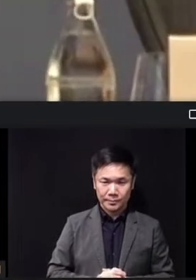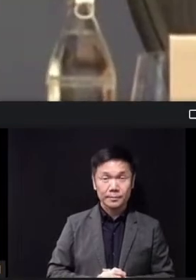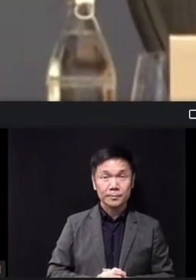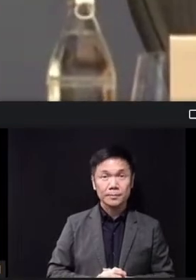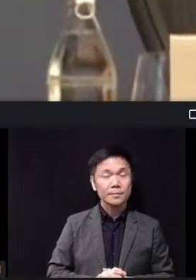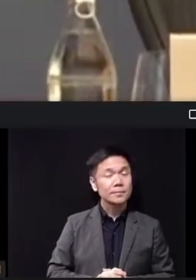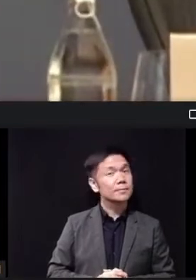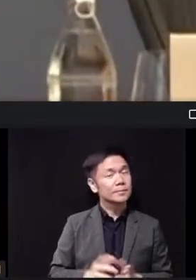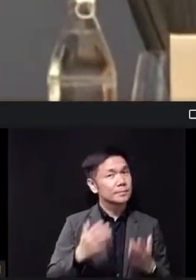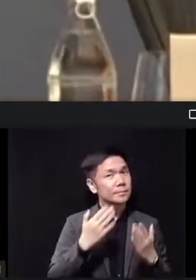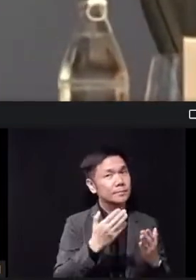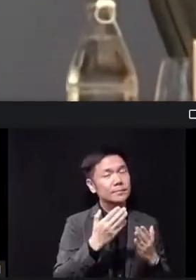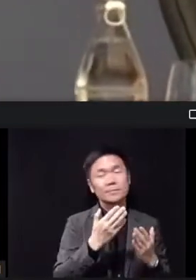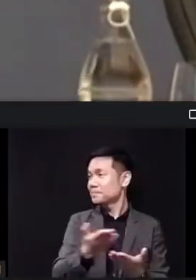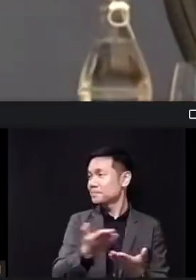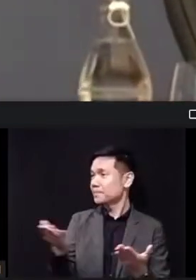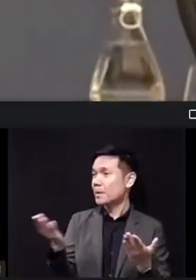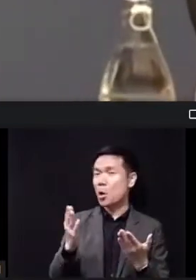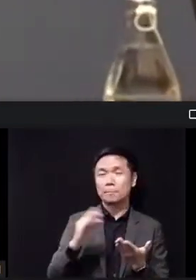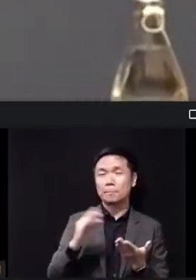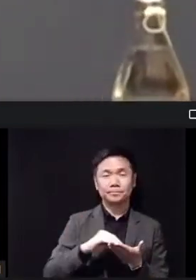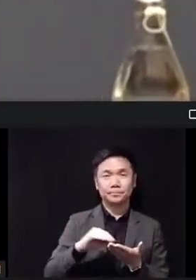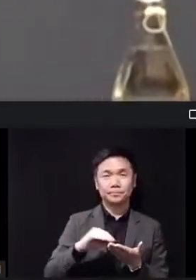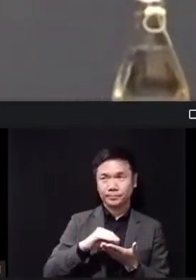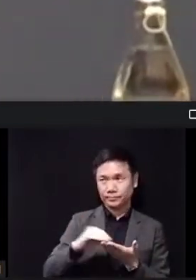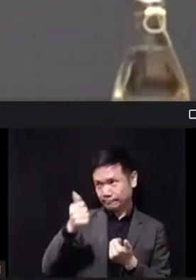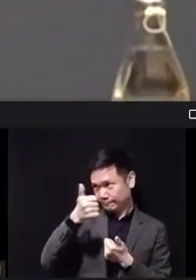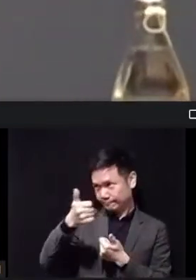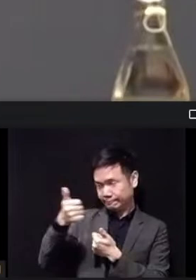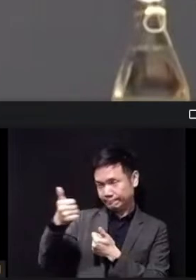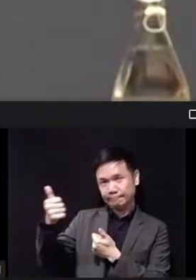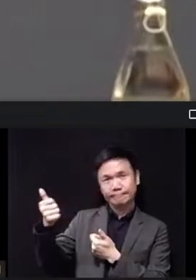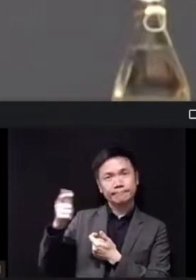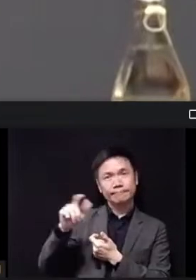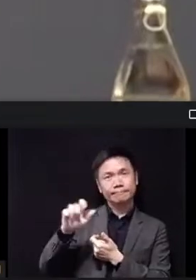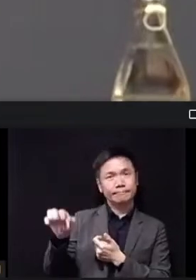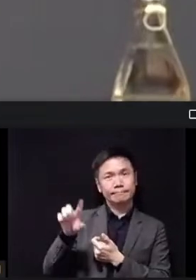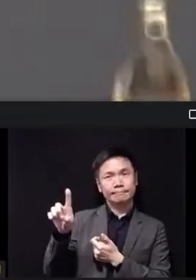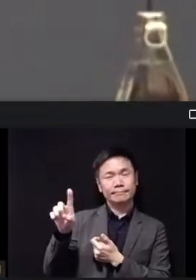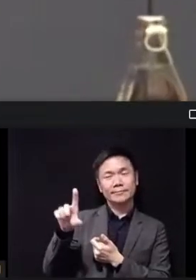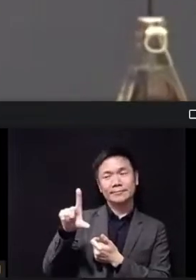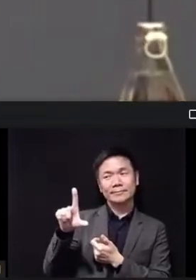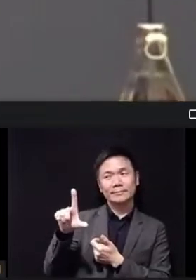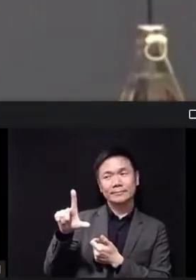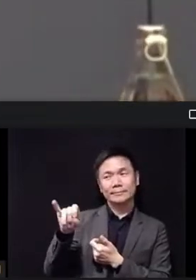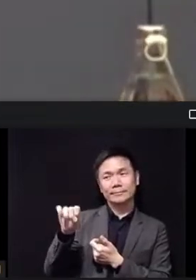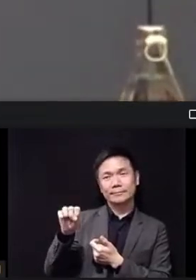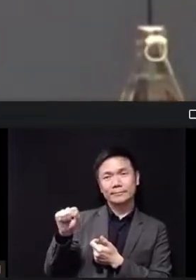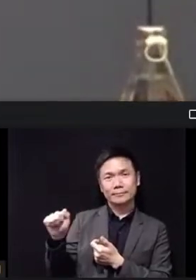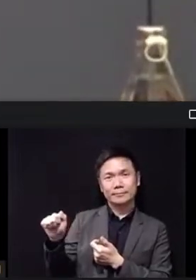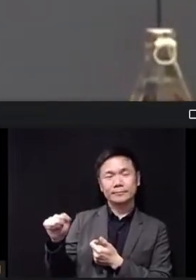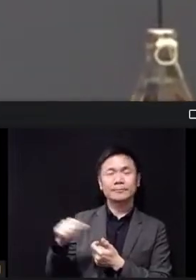Madam Vice Chair, Under Secretary and Executive Director, dear Liza,